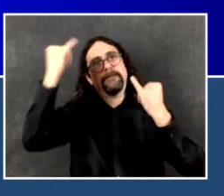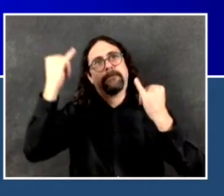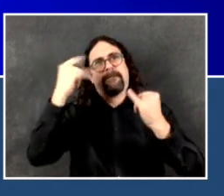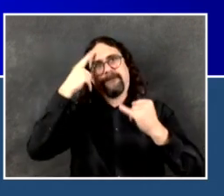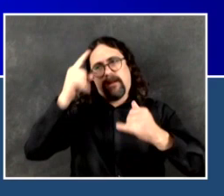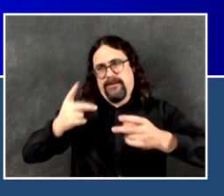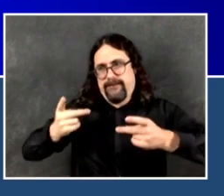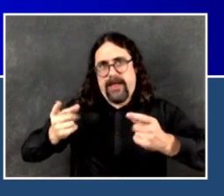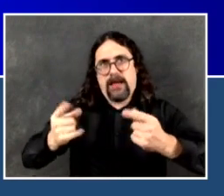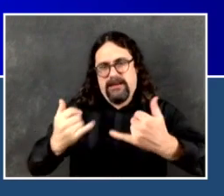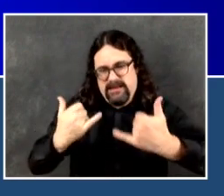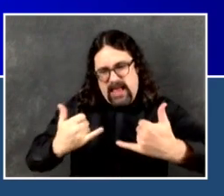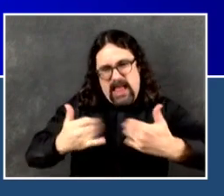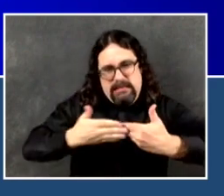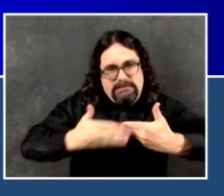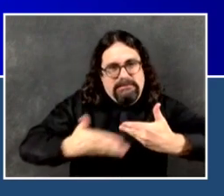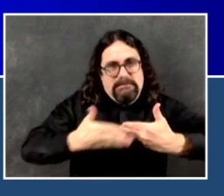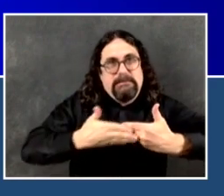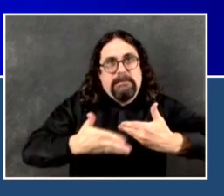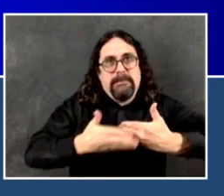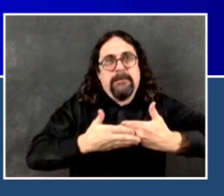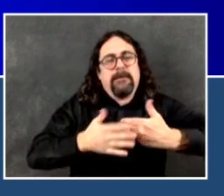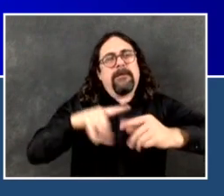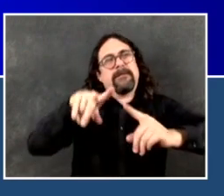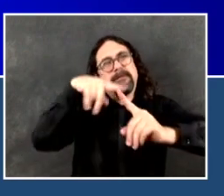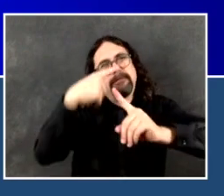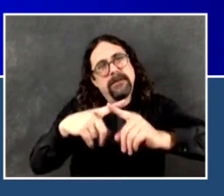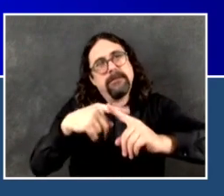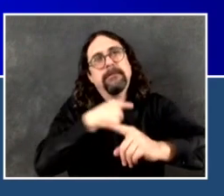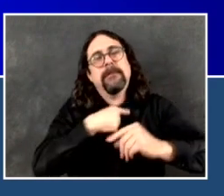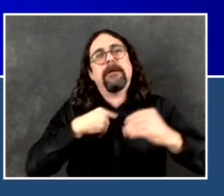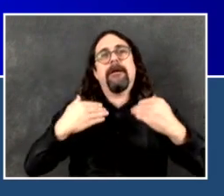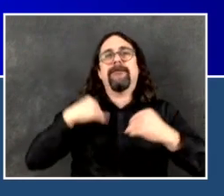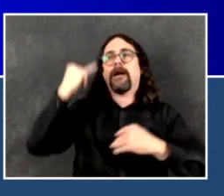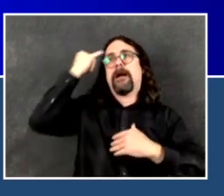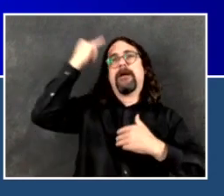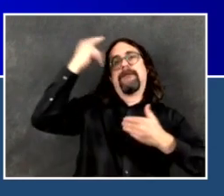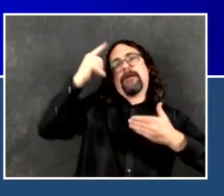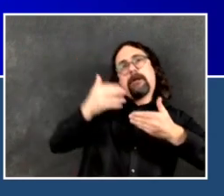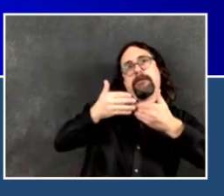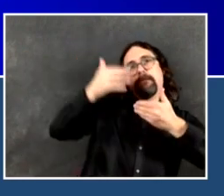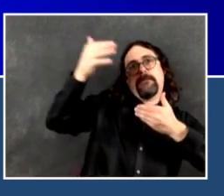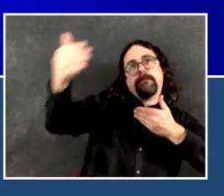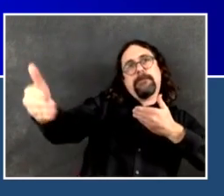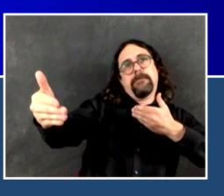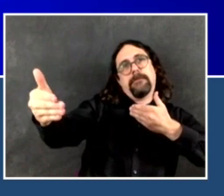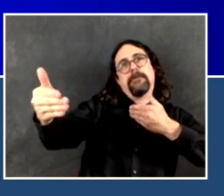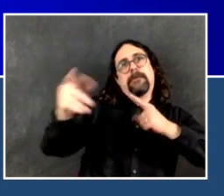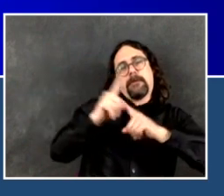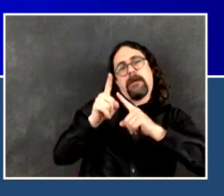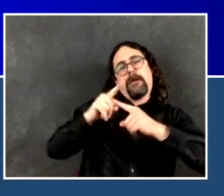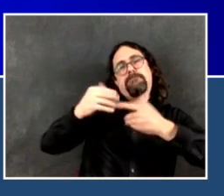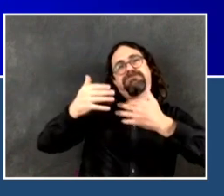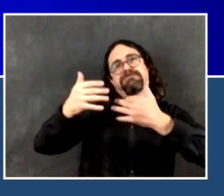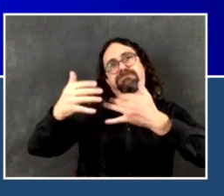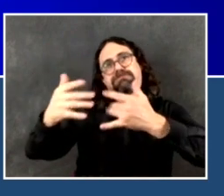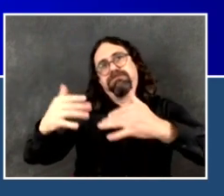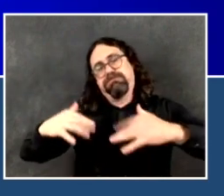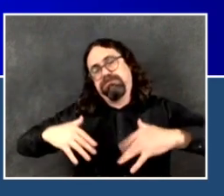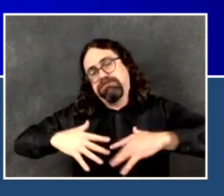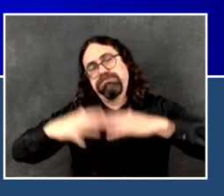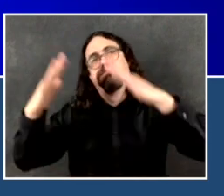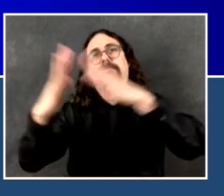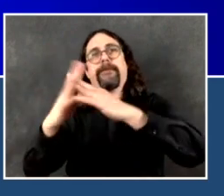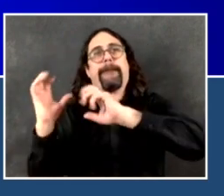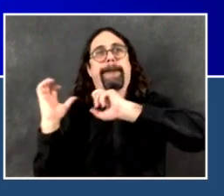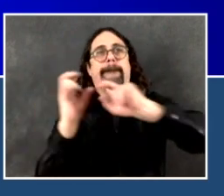recovery. Recovery means, to me, getting back not just to a point where life feels more normal, but